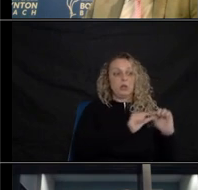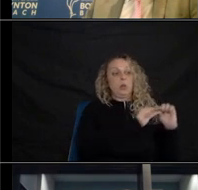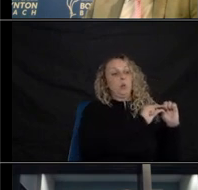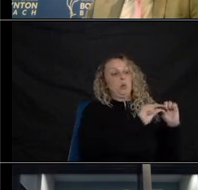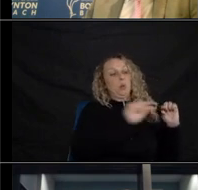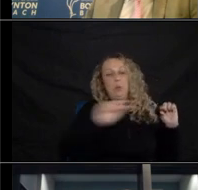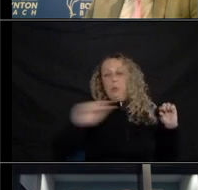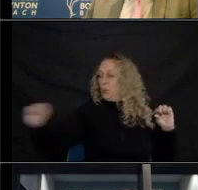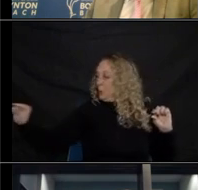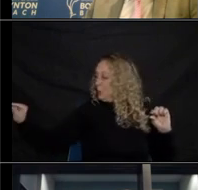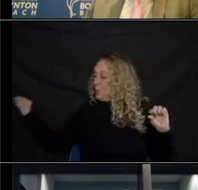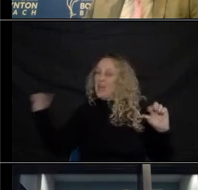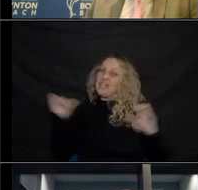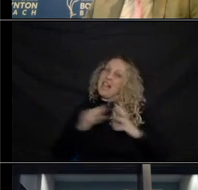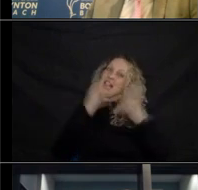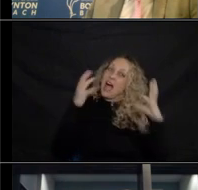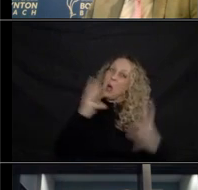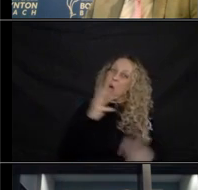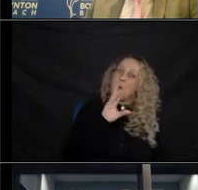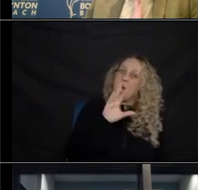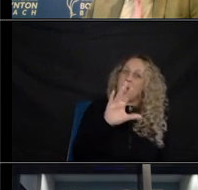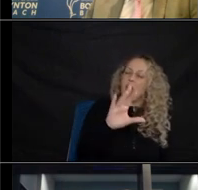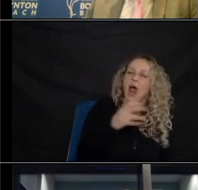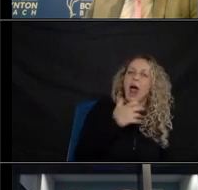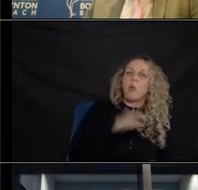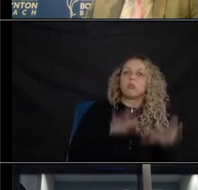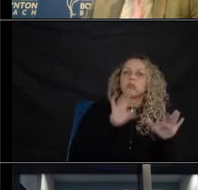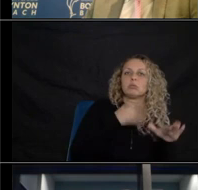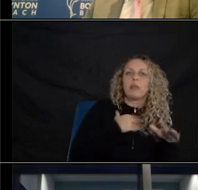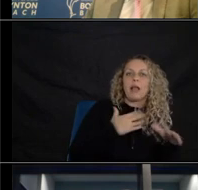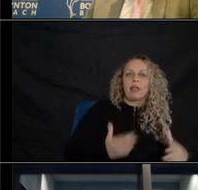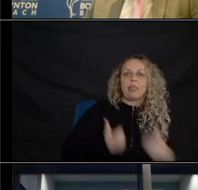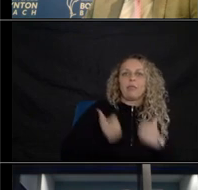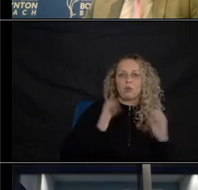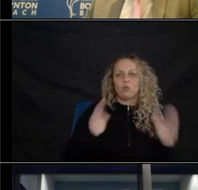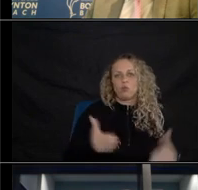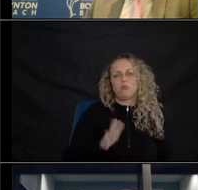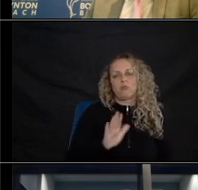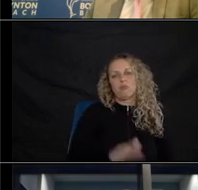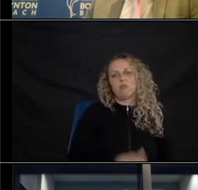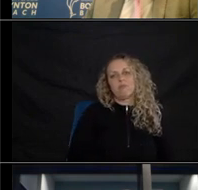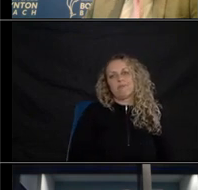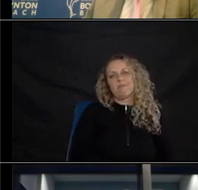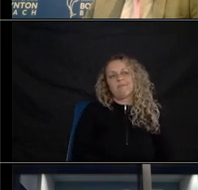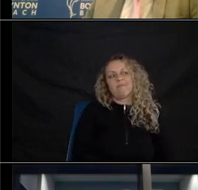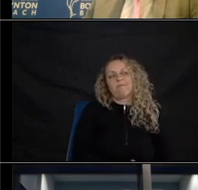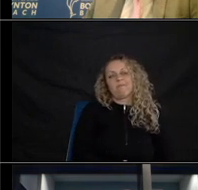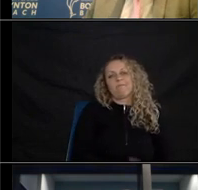I don't want it flowing through my living room.